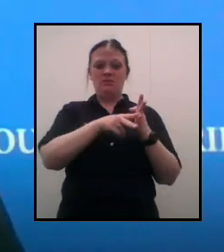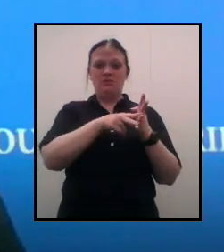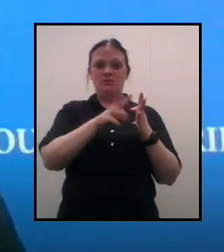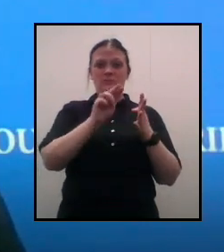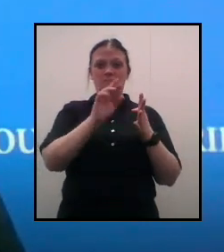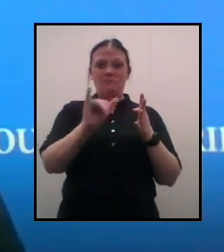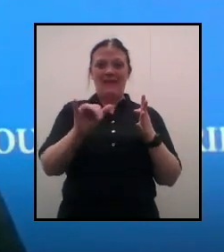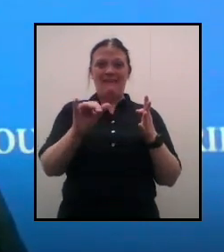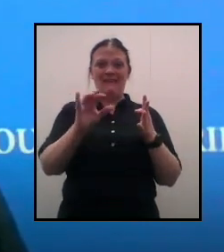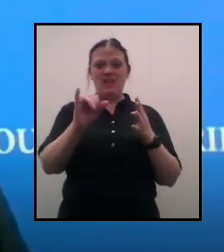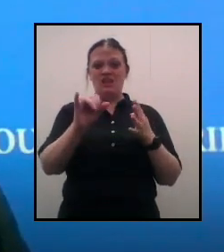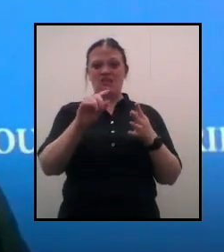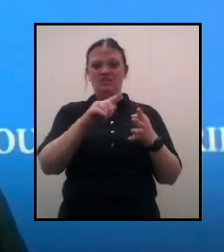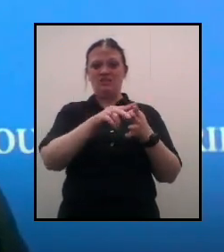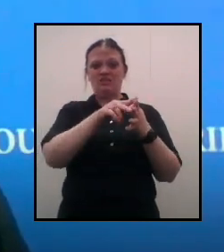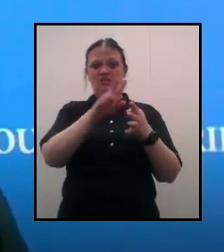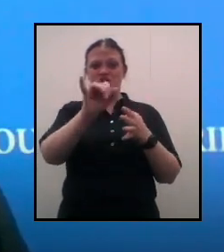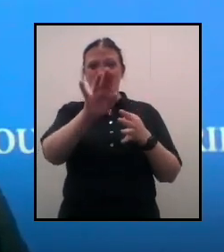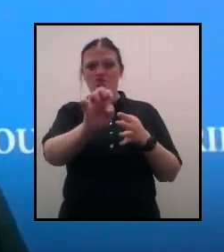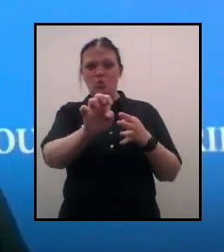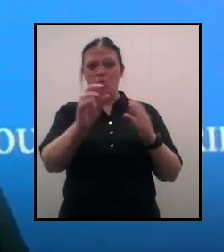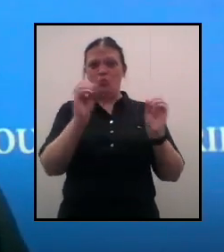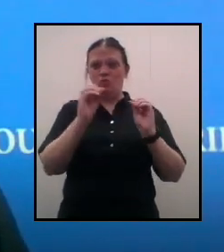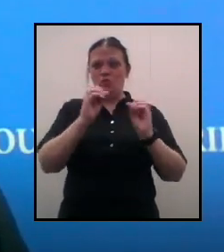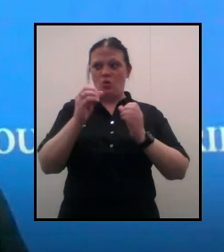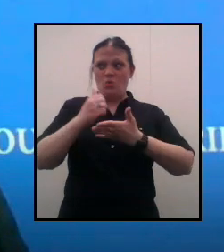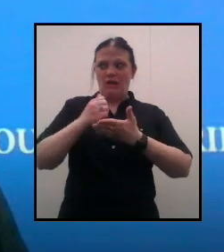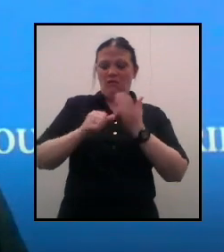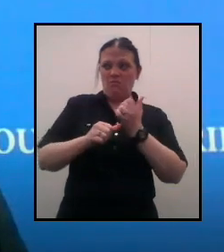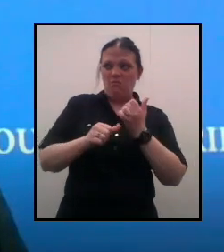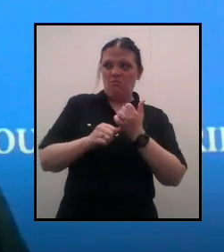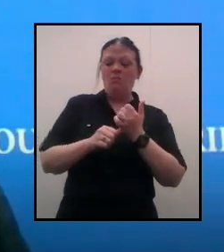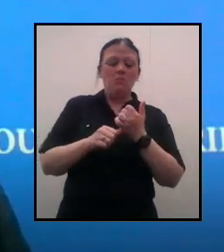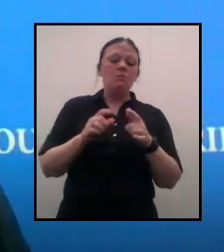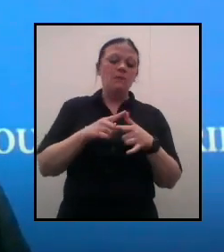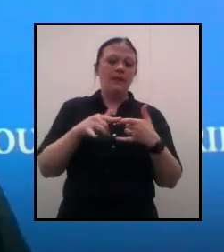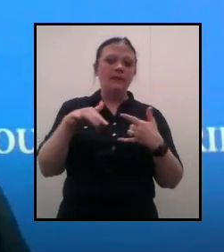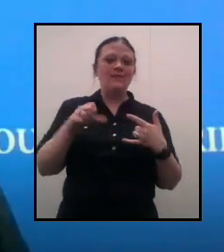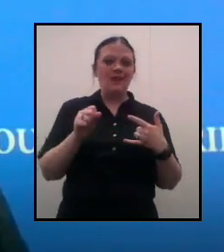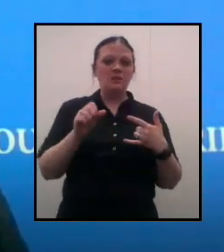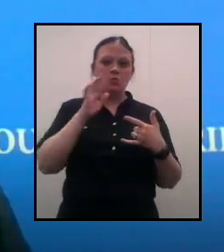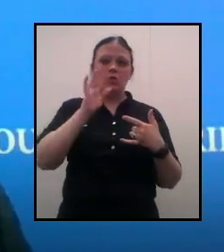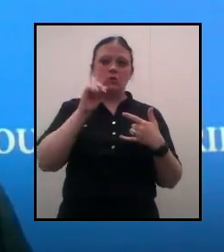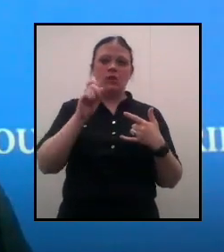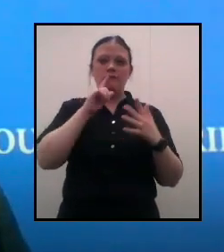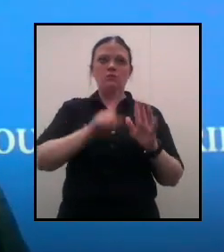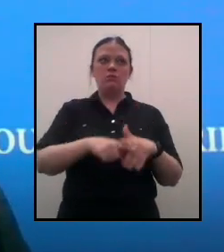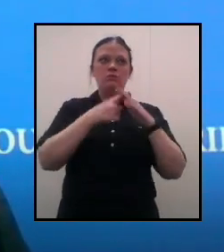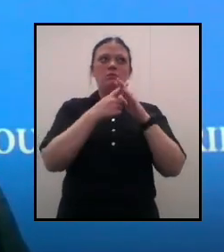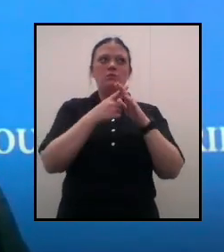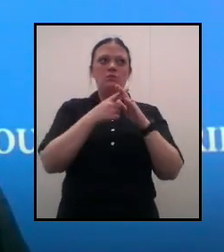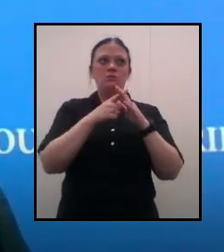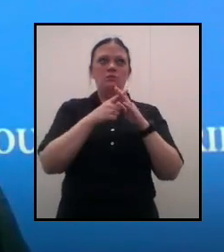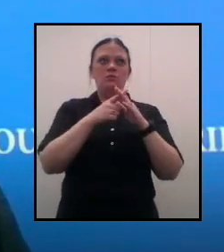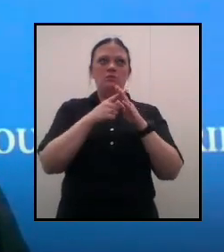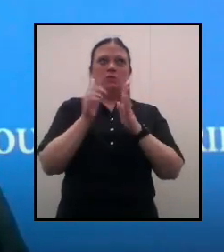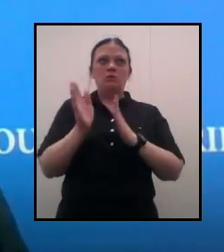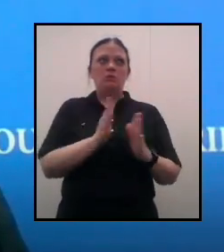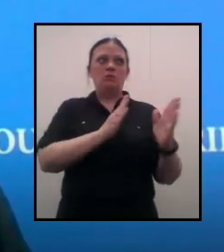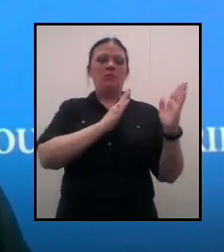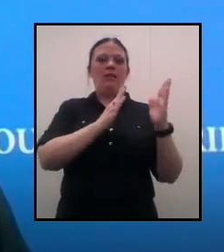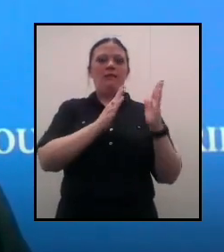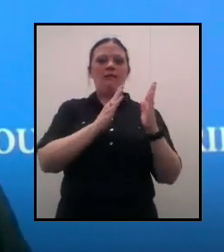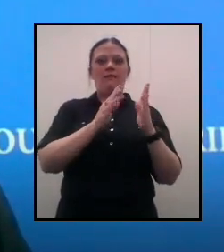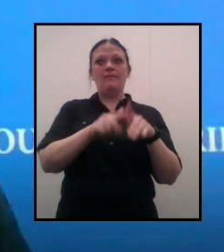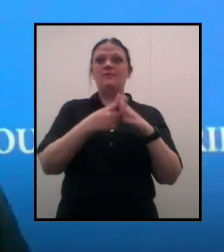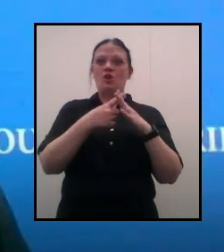not getting any assistance, then yes, we're going to be implementing a plan which will unfortunately have to shut down